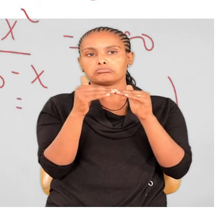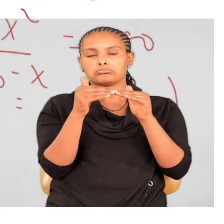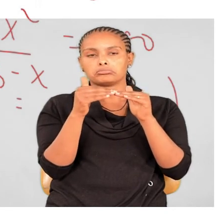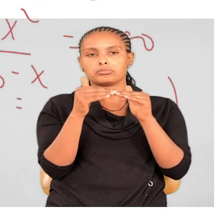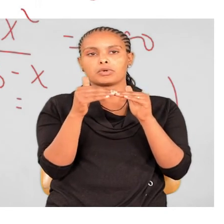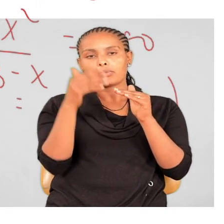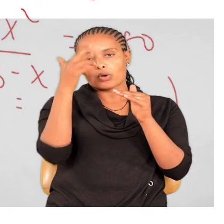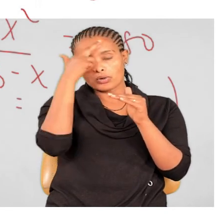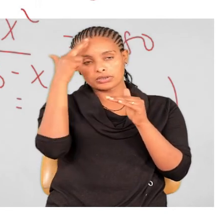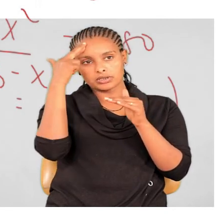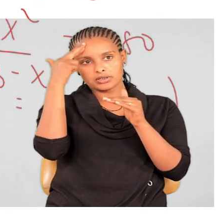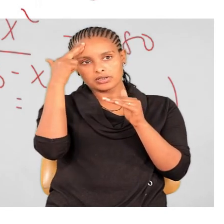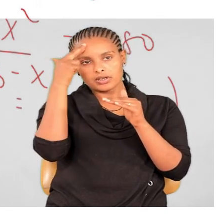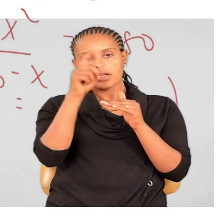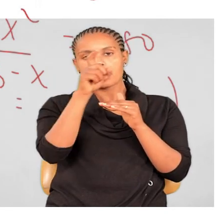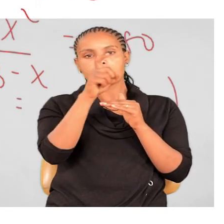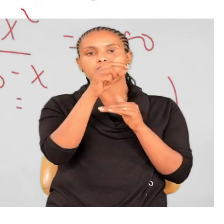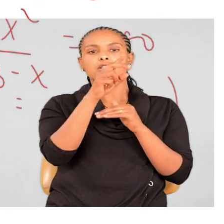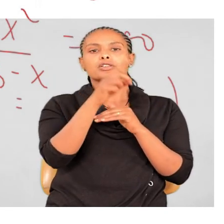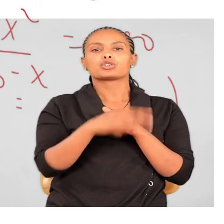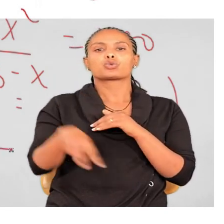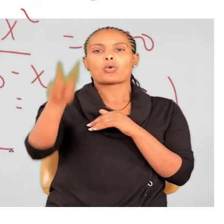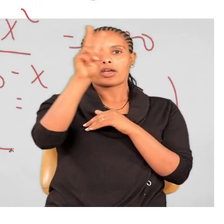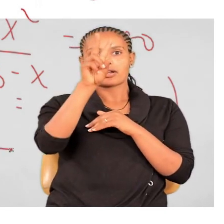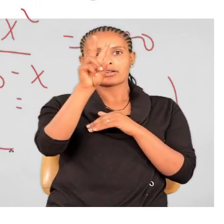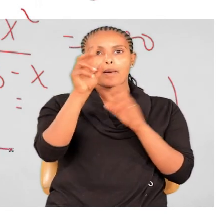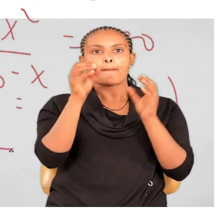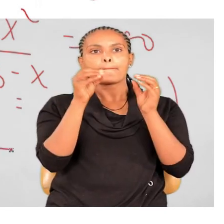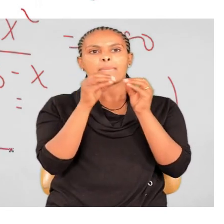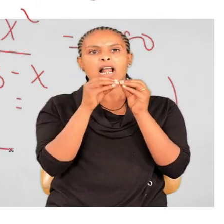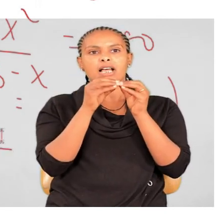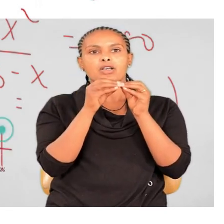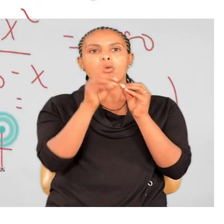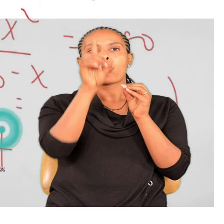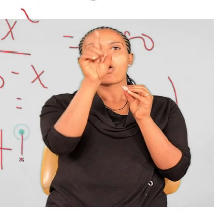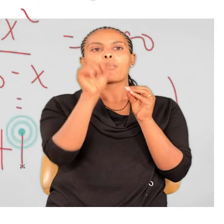equation because x squared plus